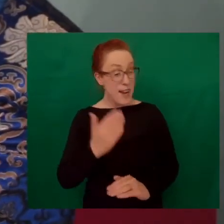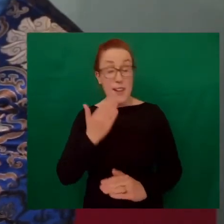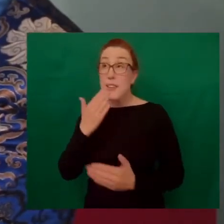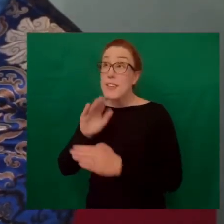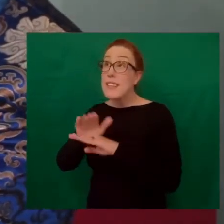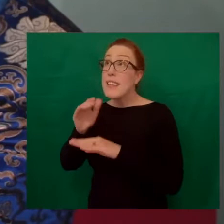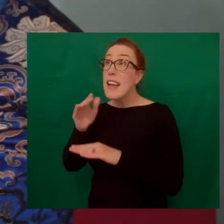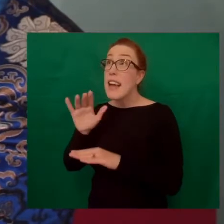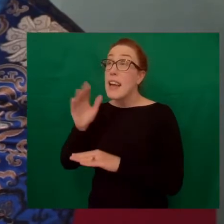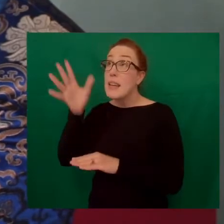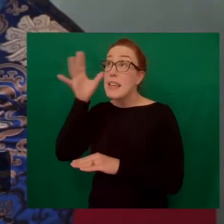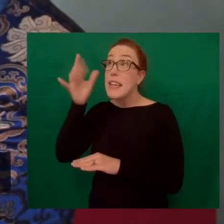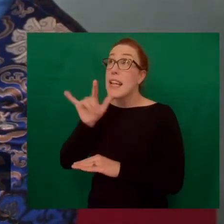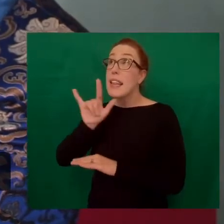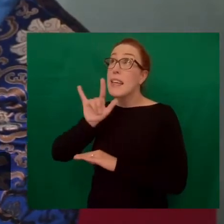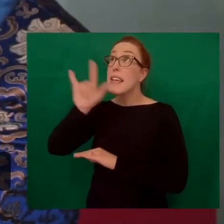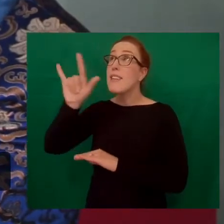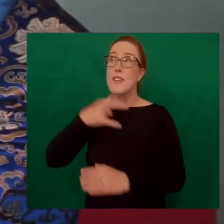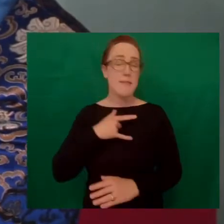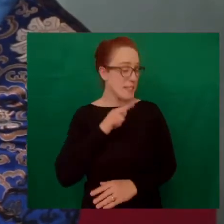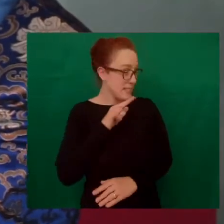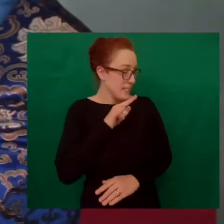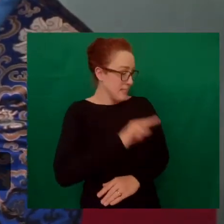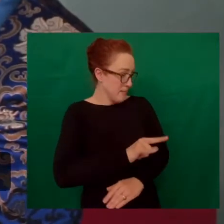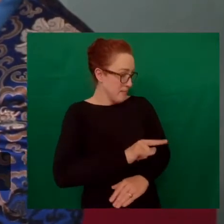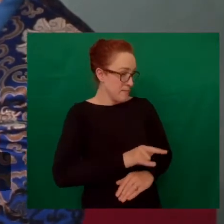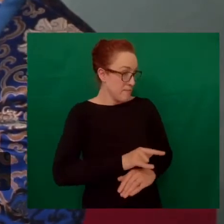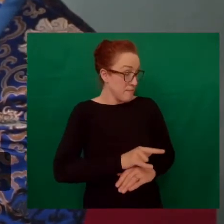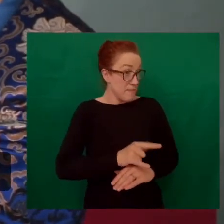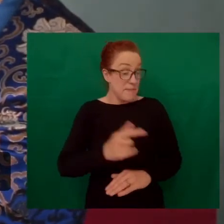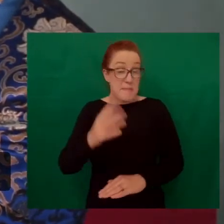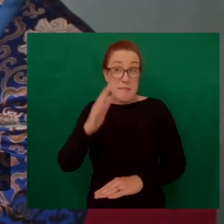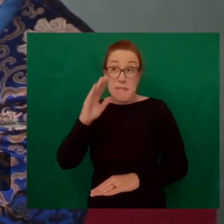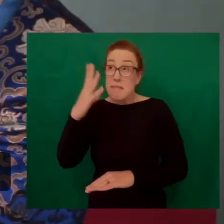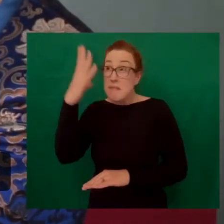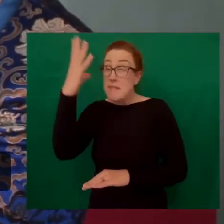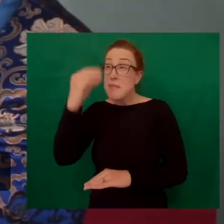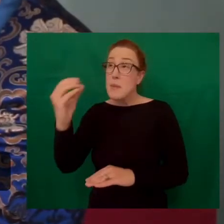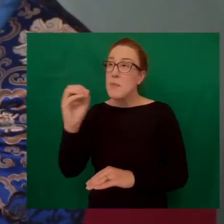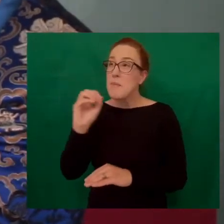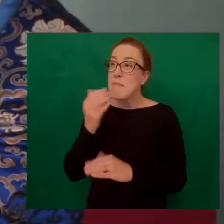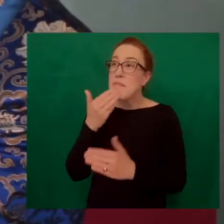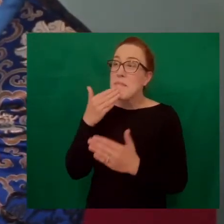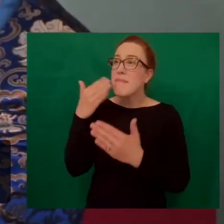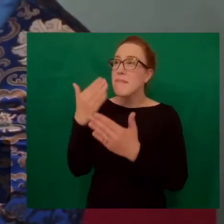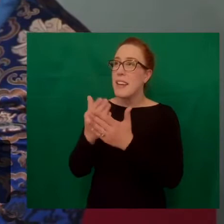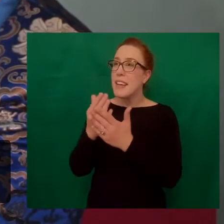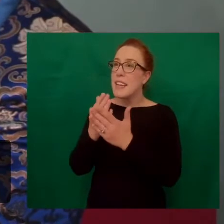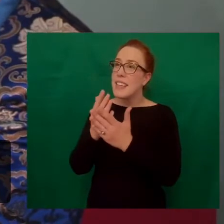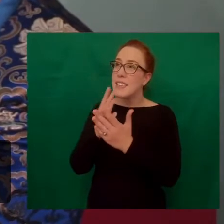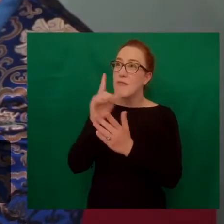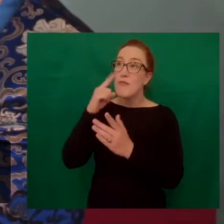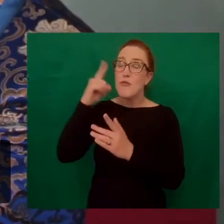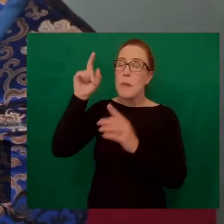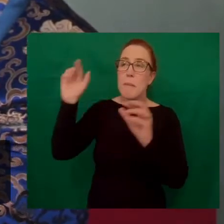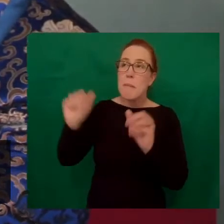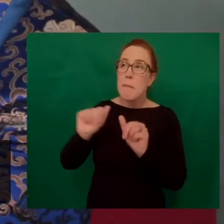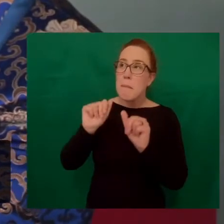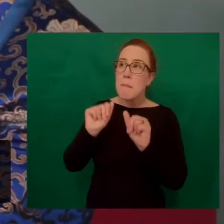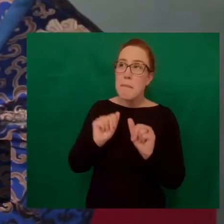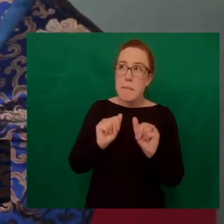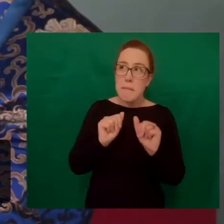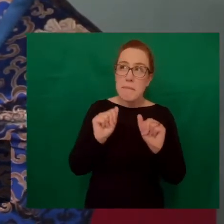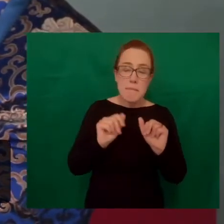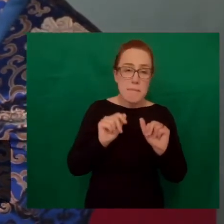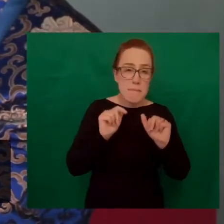you. I love you too. Sleep well and have magical dreams. And between the time I